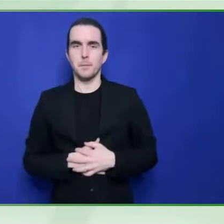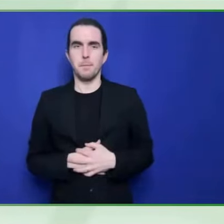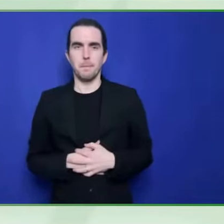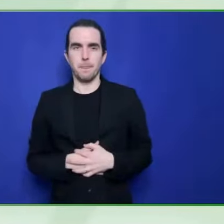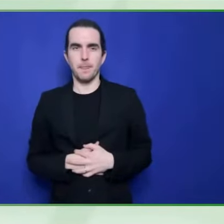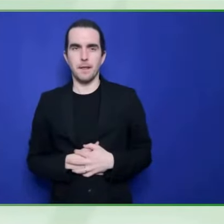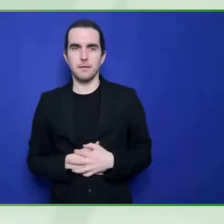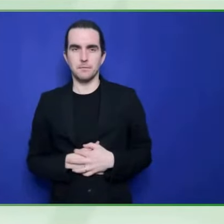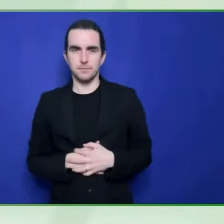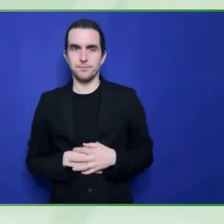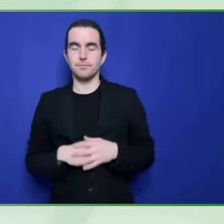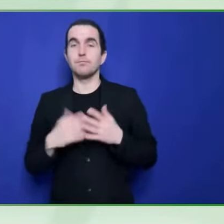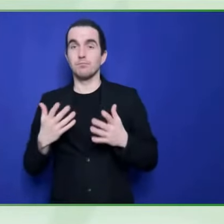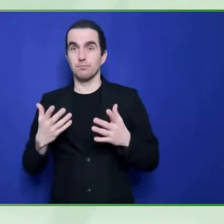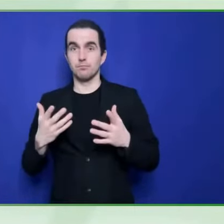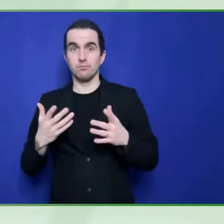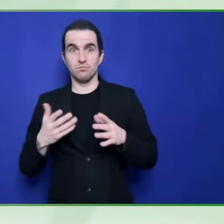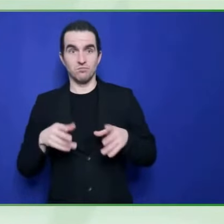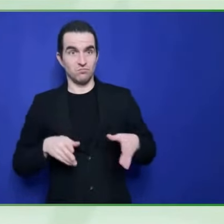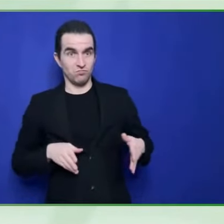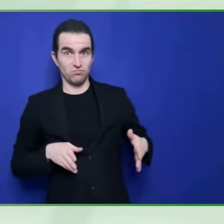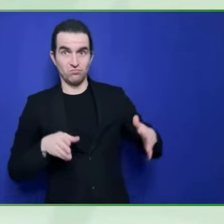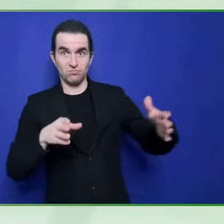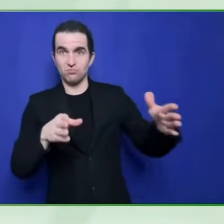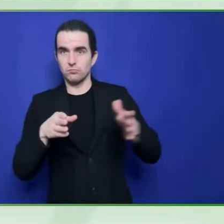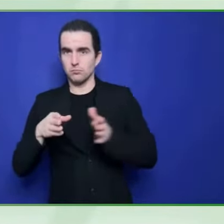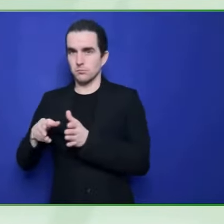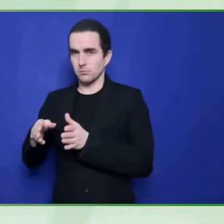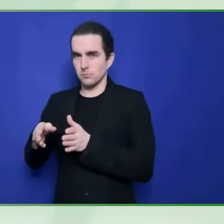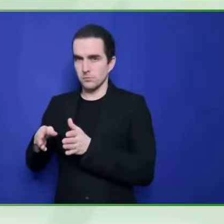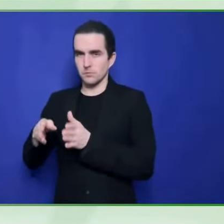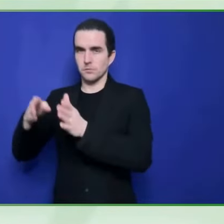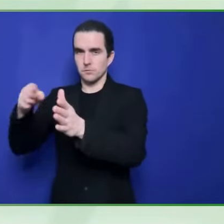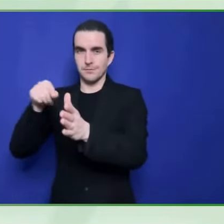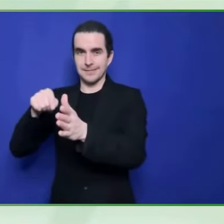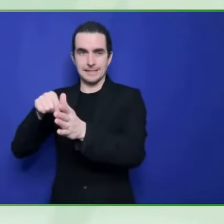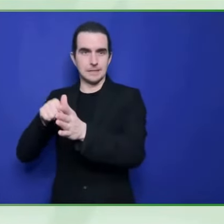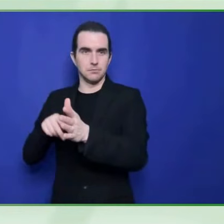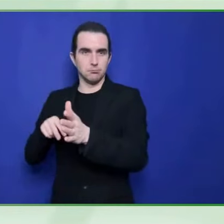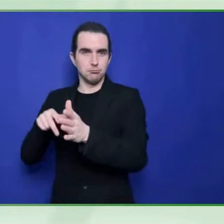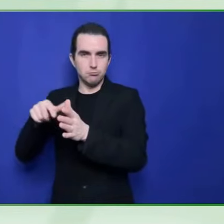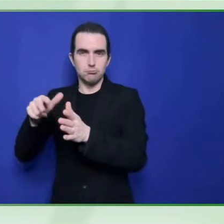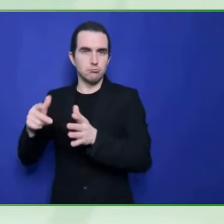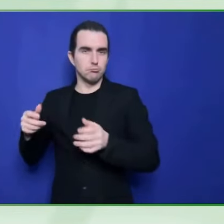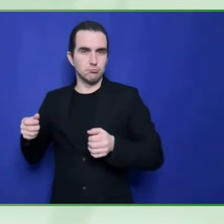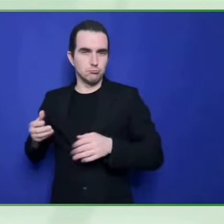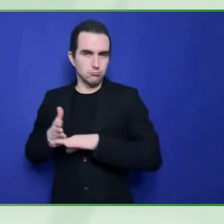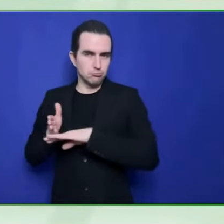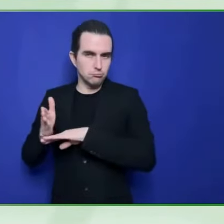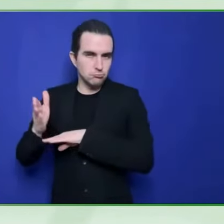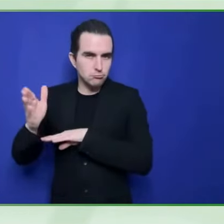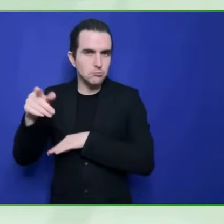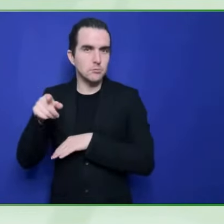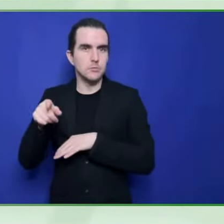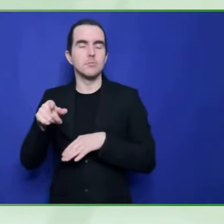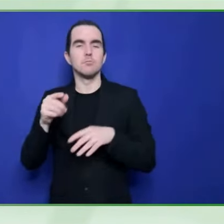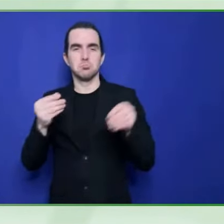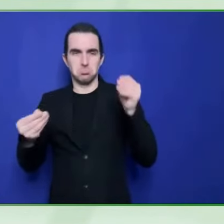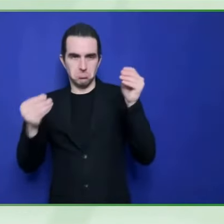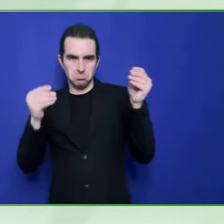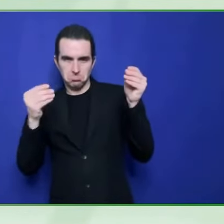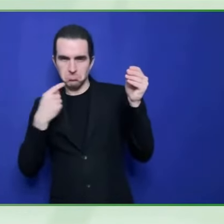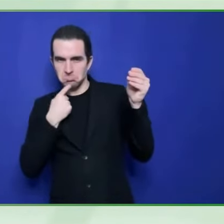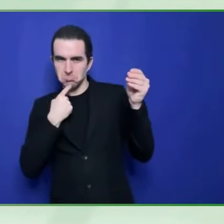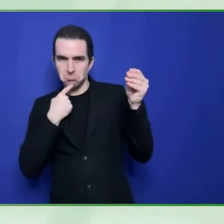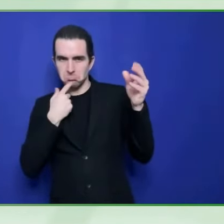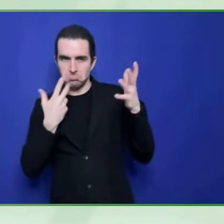is what is the infrastructure's relationship to me and my mobility and my personal profile. So